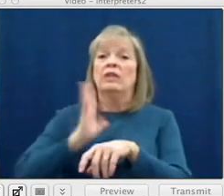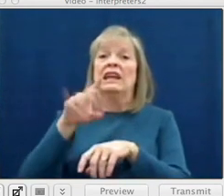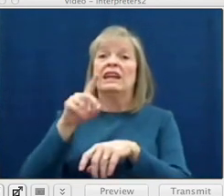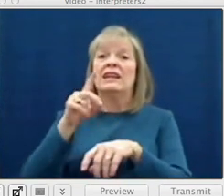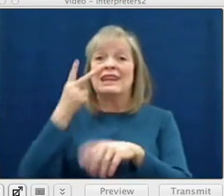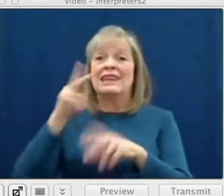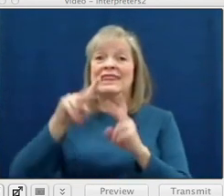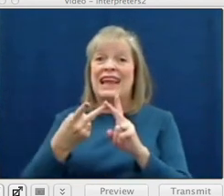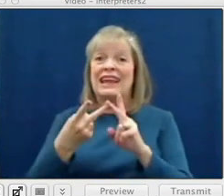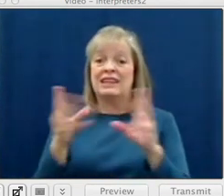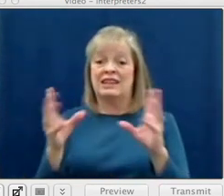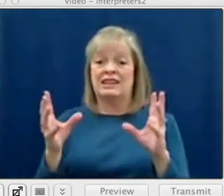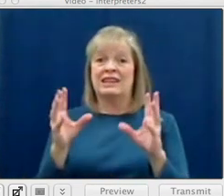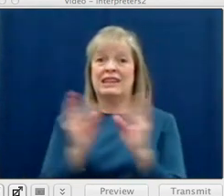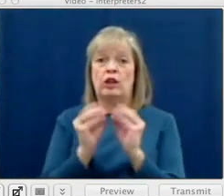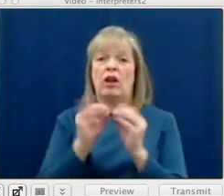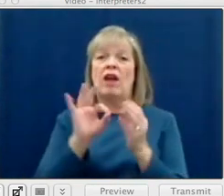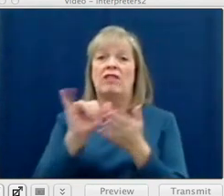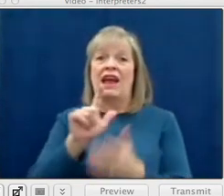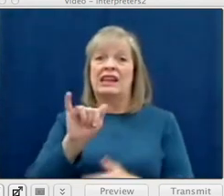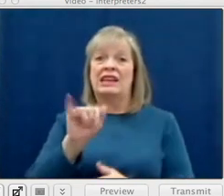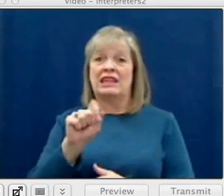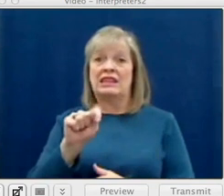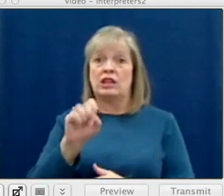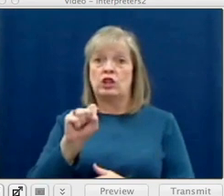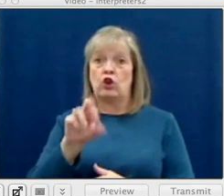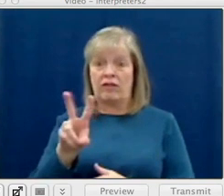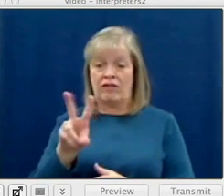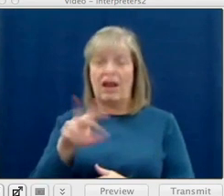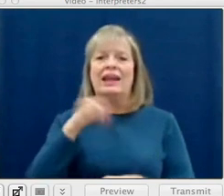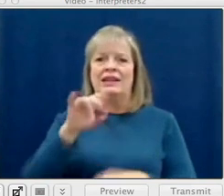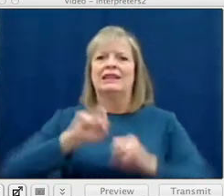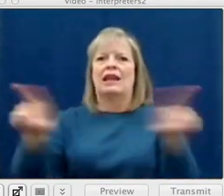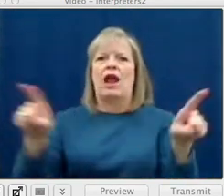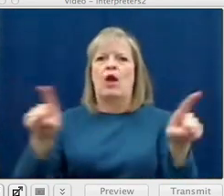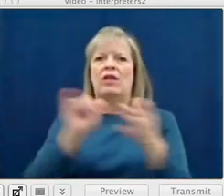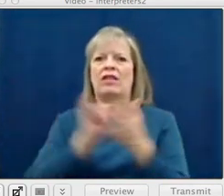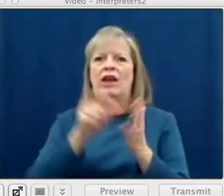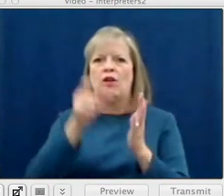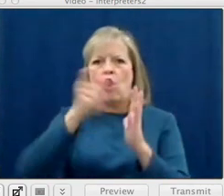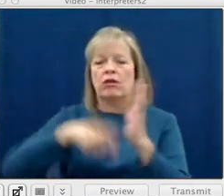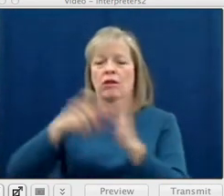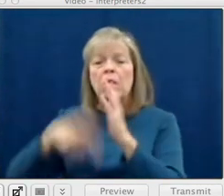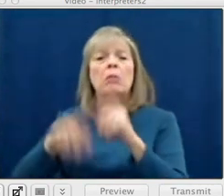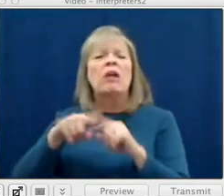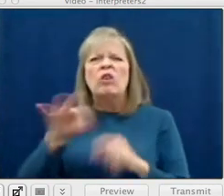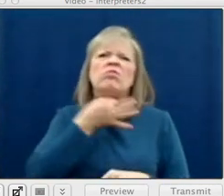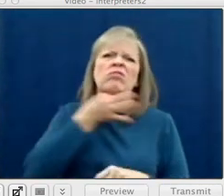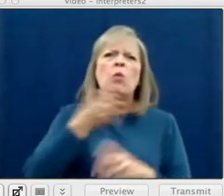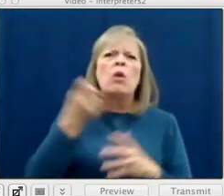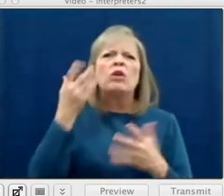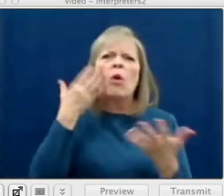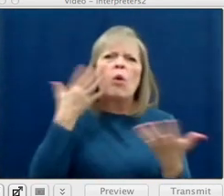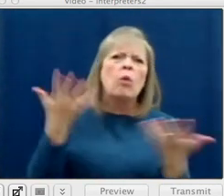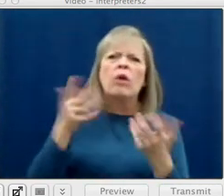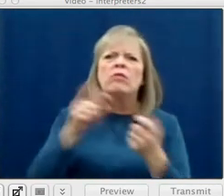listserv discussion, I sent this article out already. But if you're interested in following up to find out the example of the